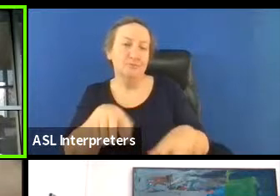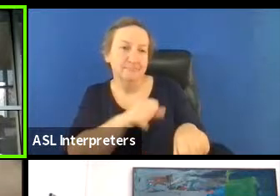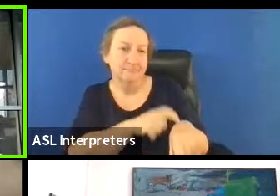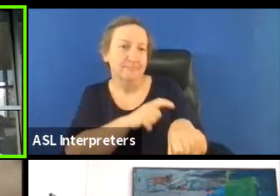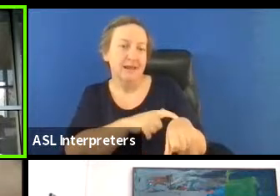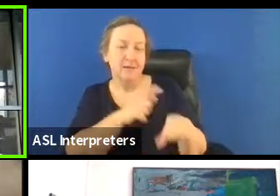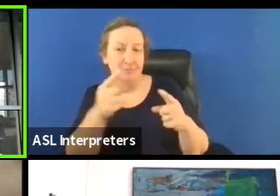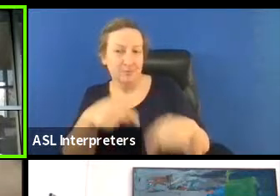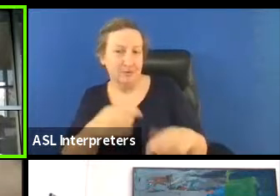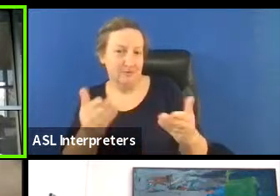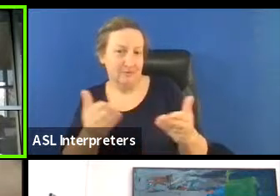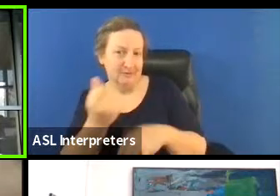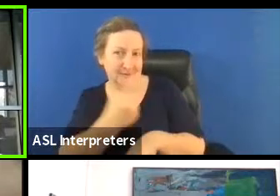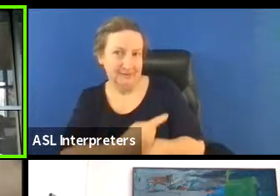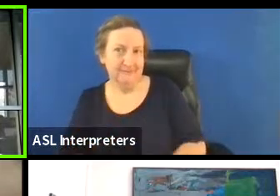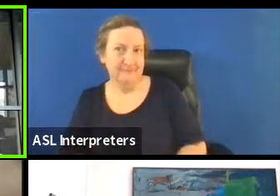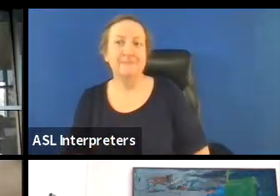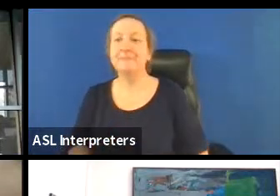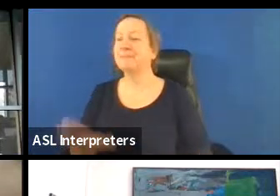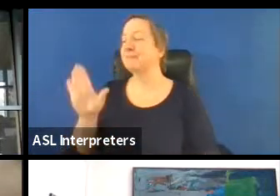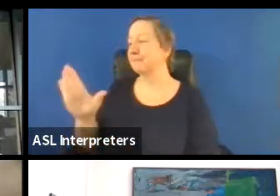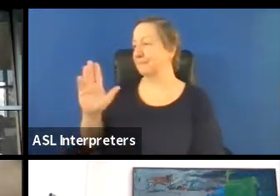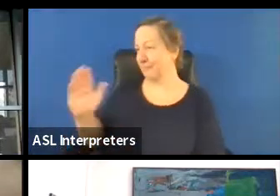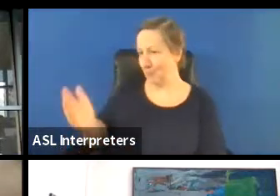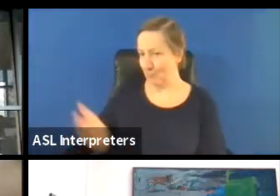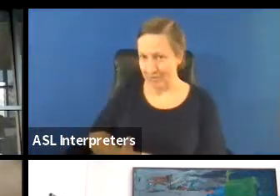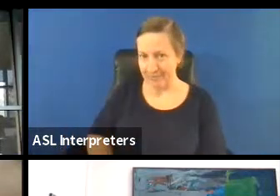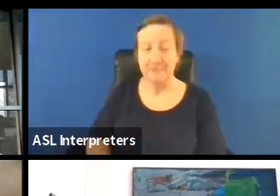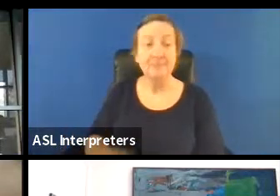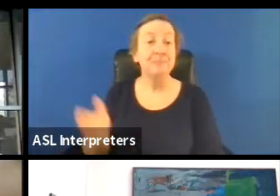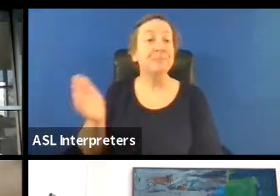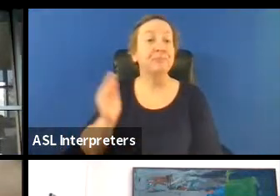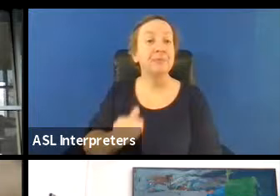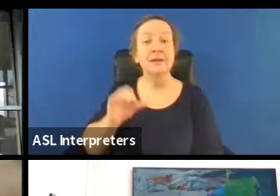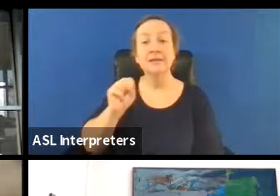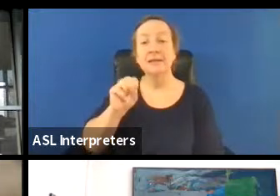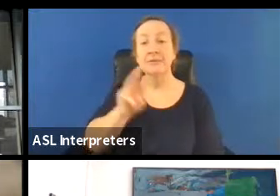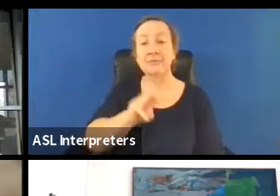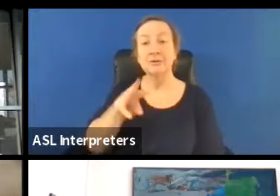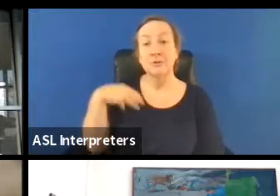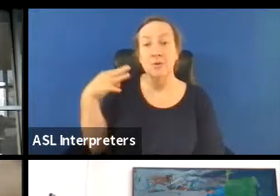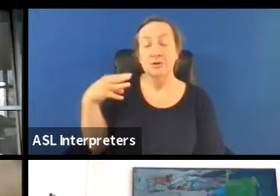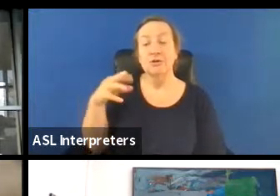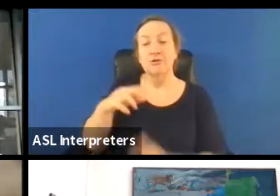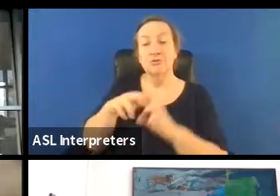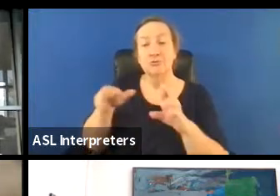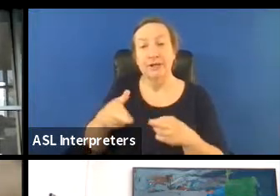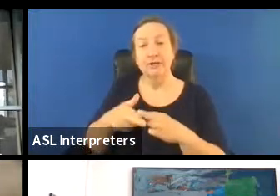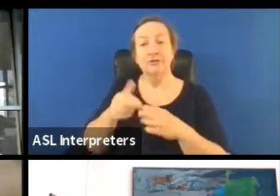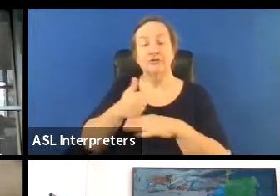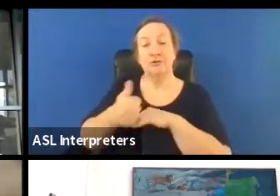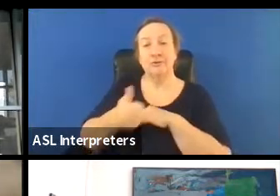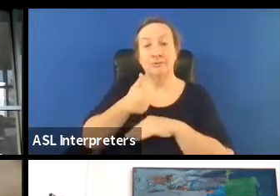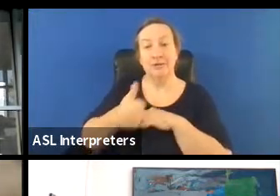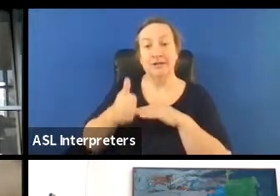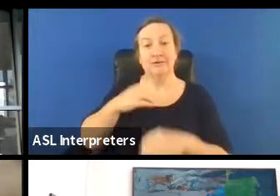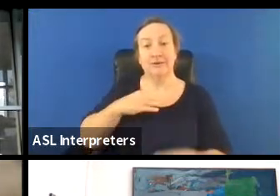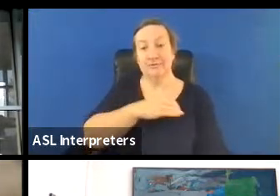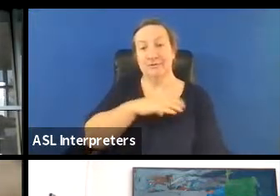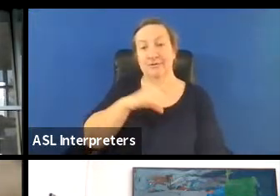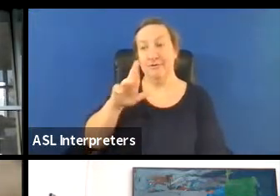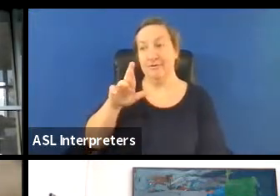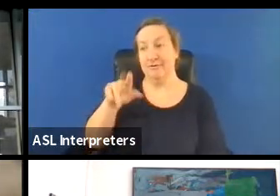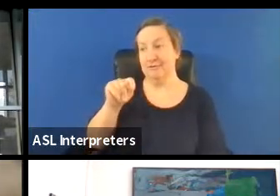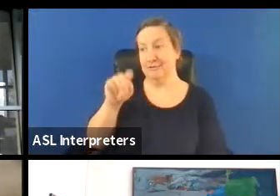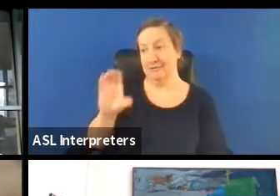to be here. Great, welcome. Next, Southwest Washington Regional Transportation Council, RTC.